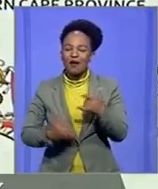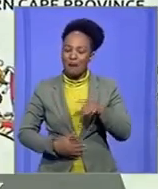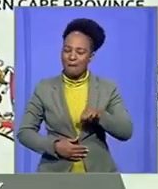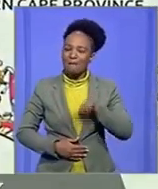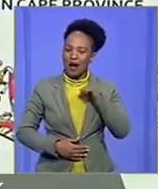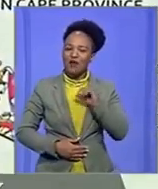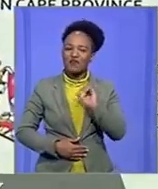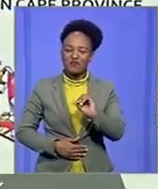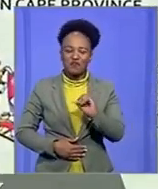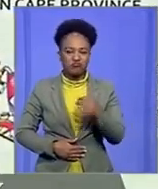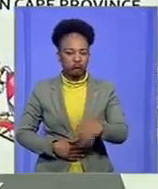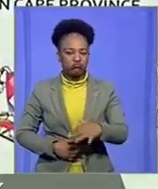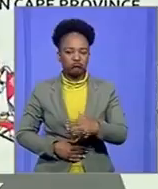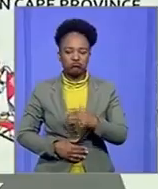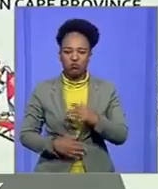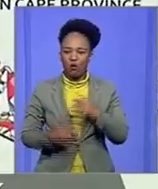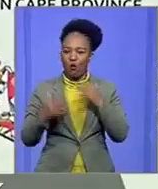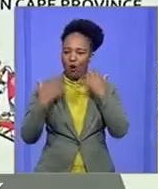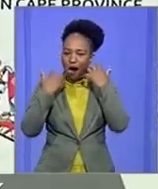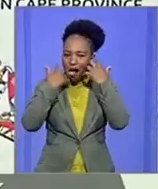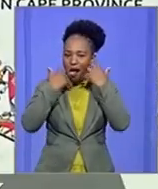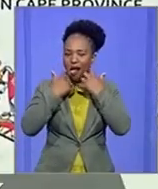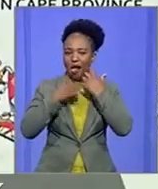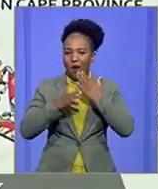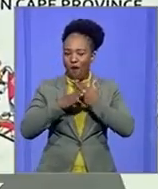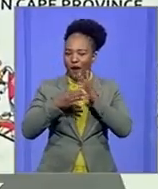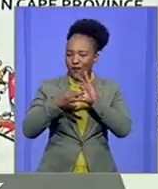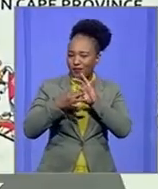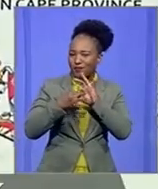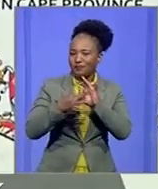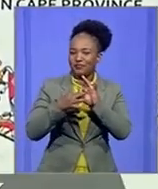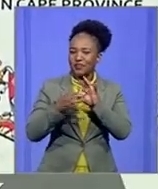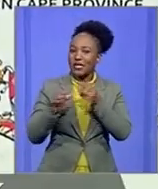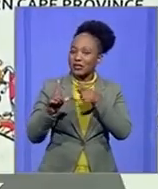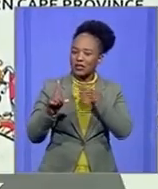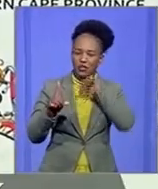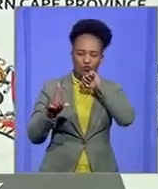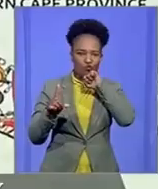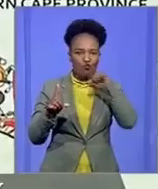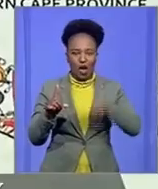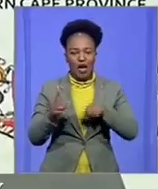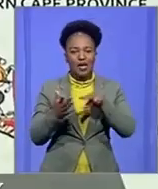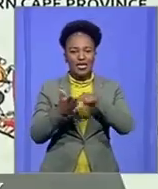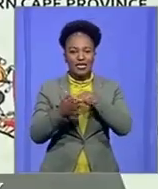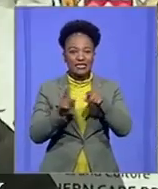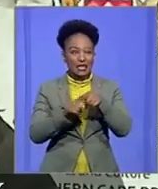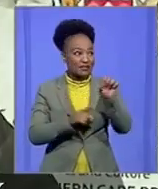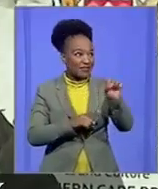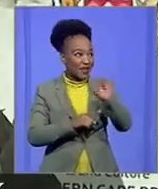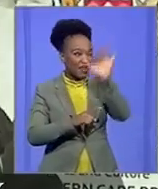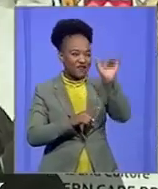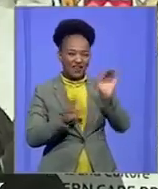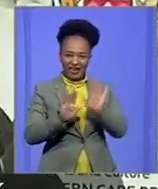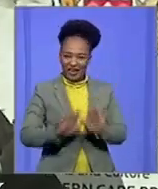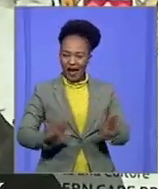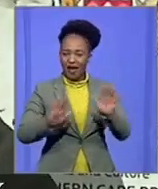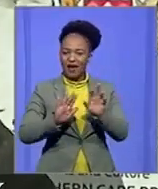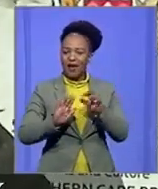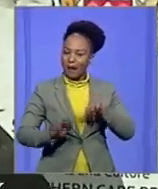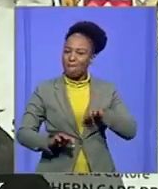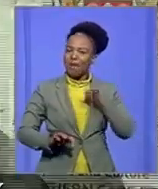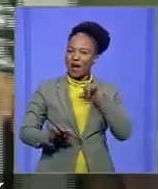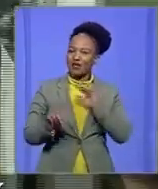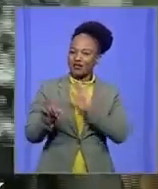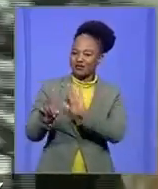hard work and dedication, and I mean, dance is her passion, so I'm just so proud we could make South Africa proud. We want to encourage